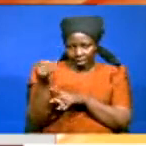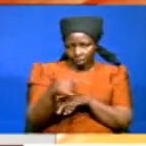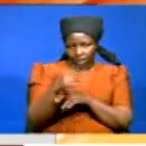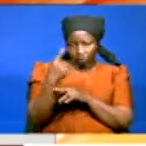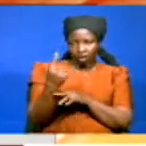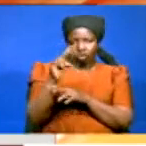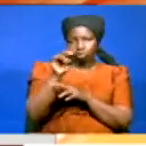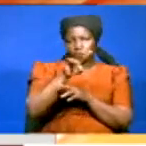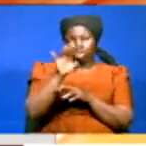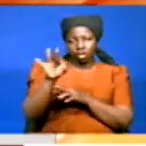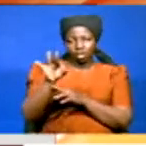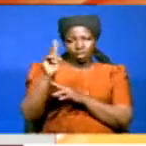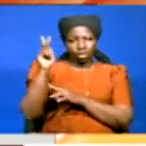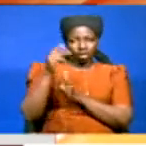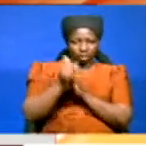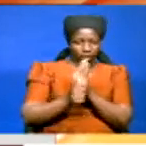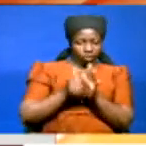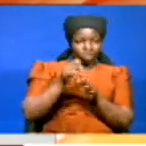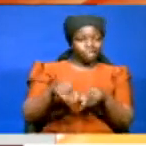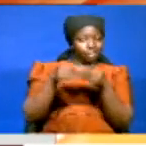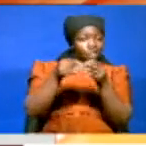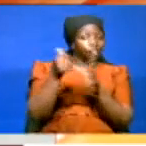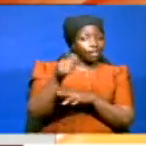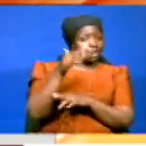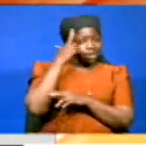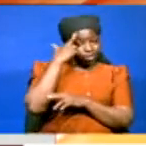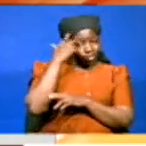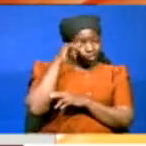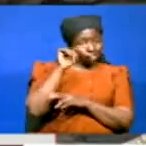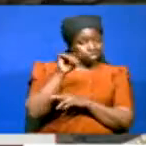Kenya Railways did not, however, give any reason for the scaling down.